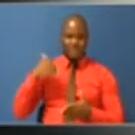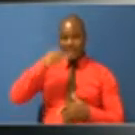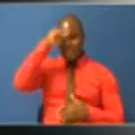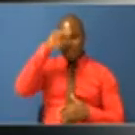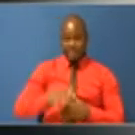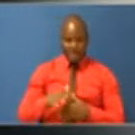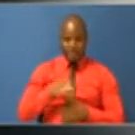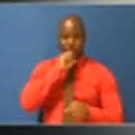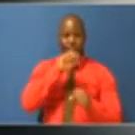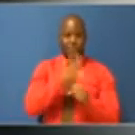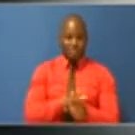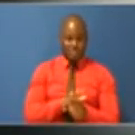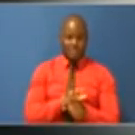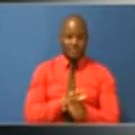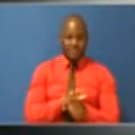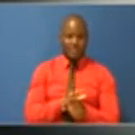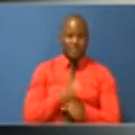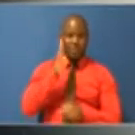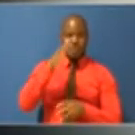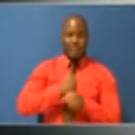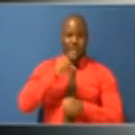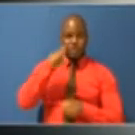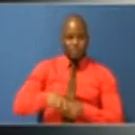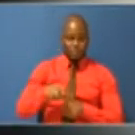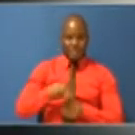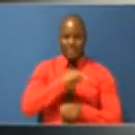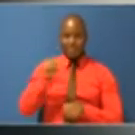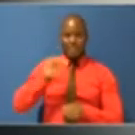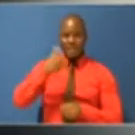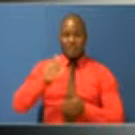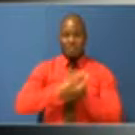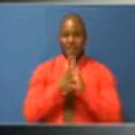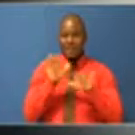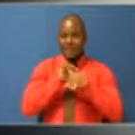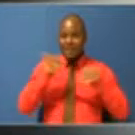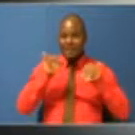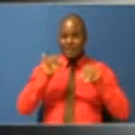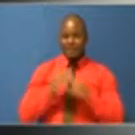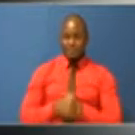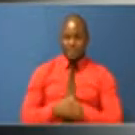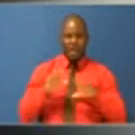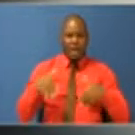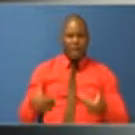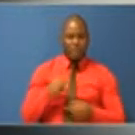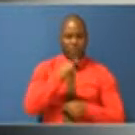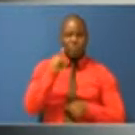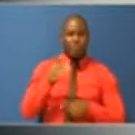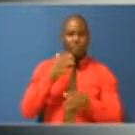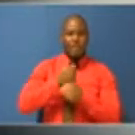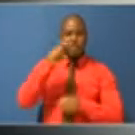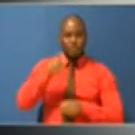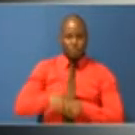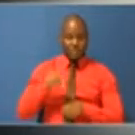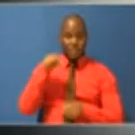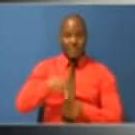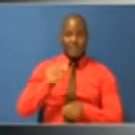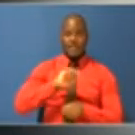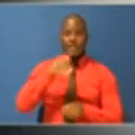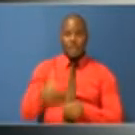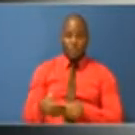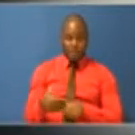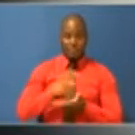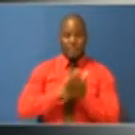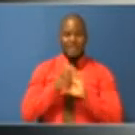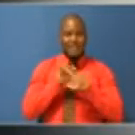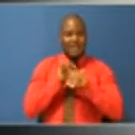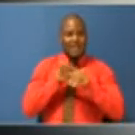governors promising that they will make sure that this city becomes clean how are you going to ensure that this city